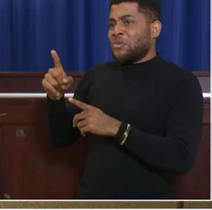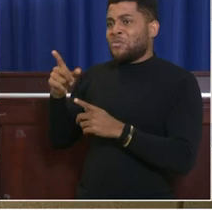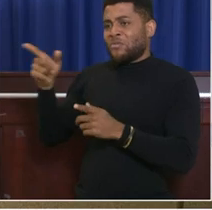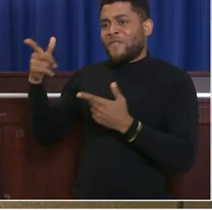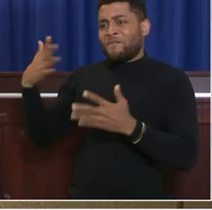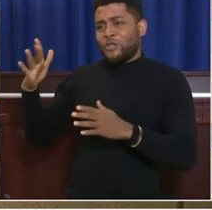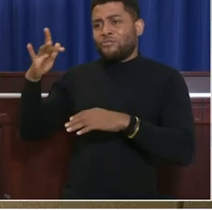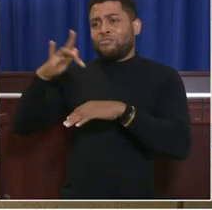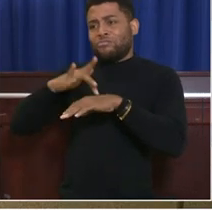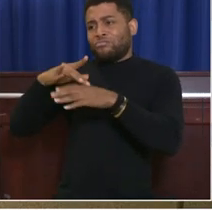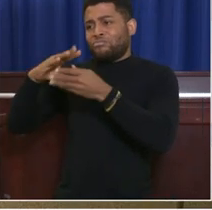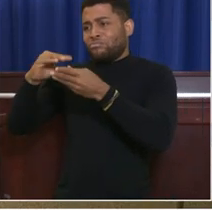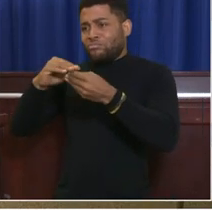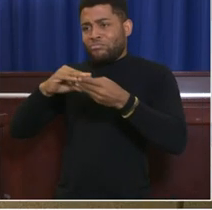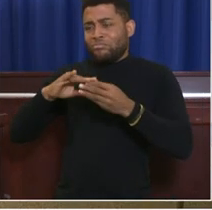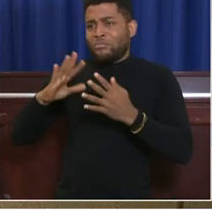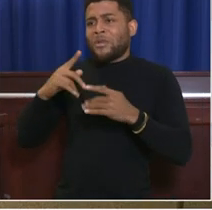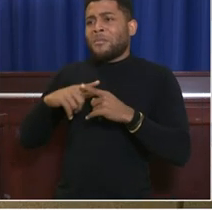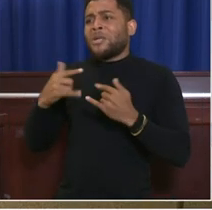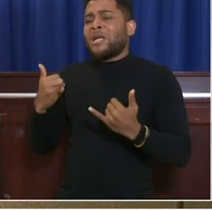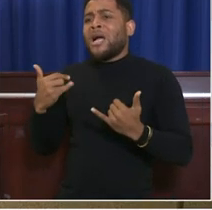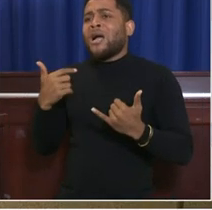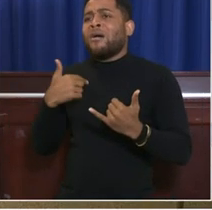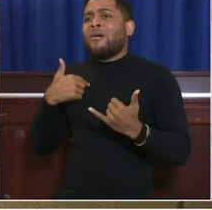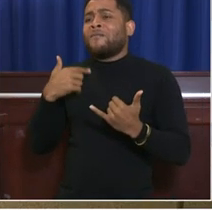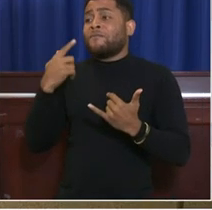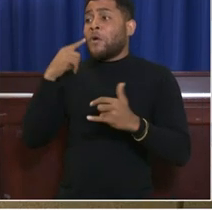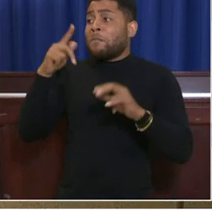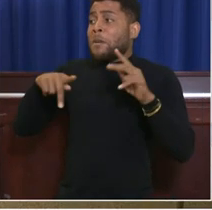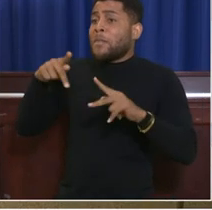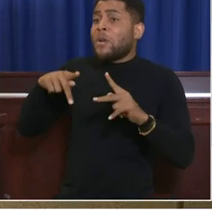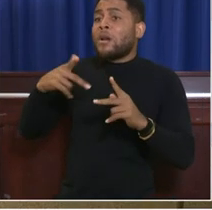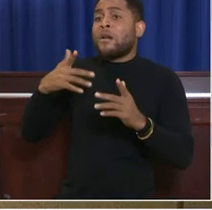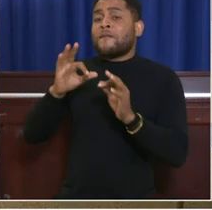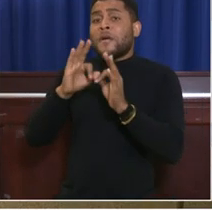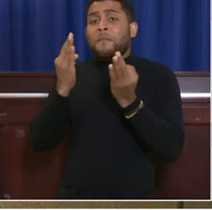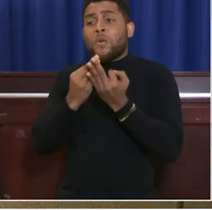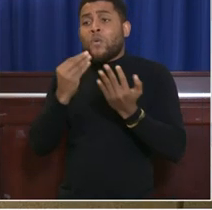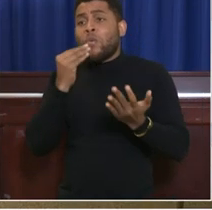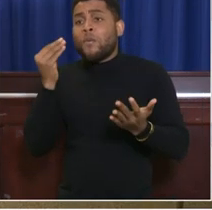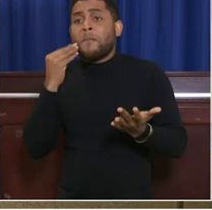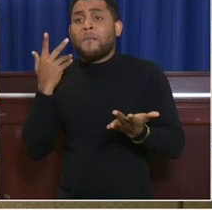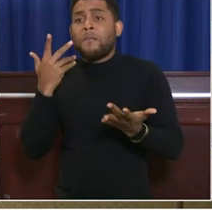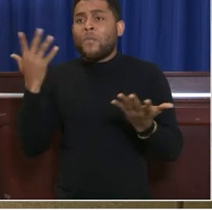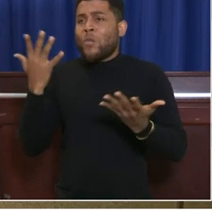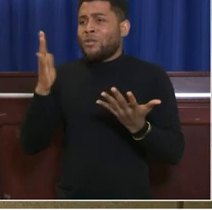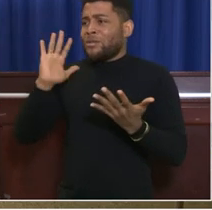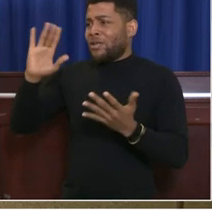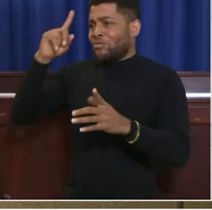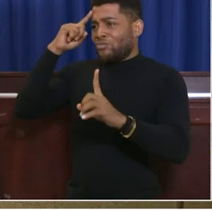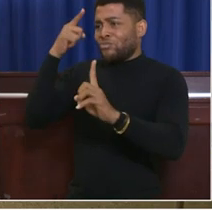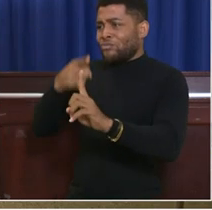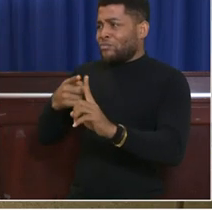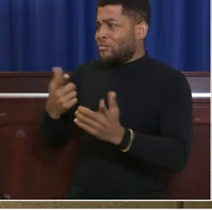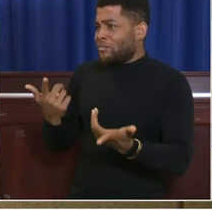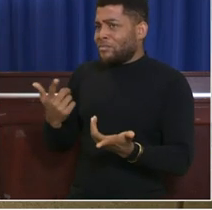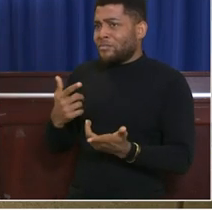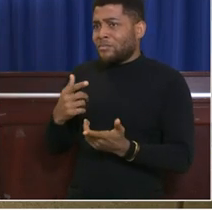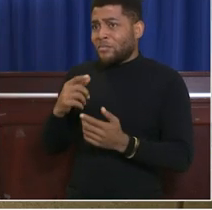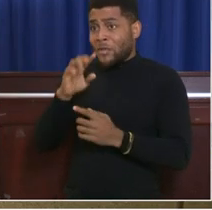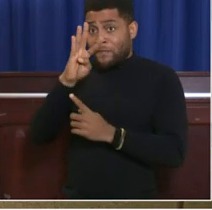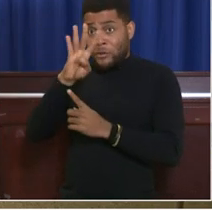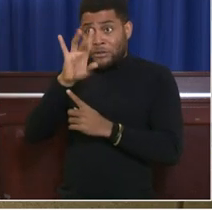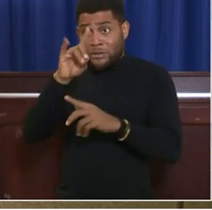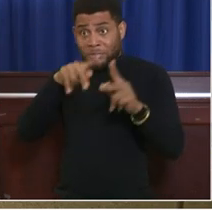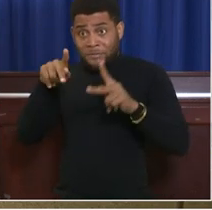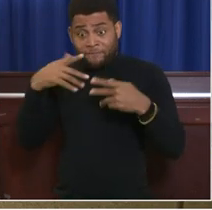the takeaway for the community and families at home? 48 fugitives were arrested through this operation, but what is next? Can we expect more operations